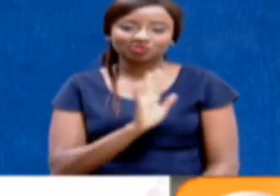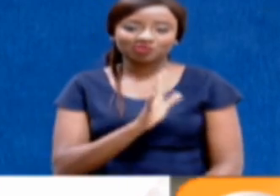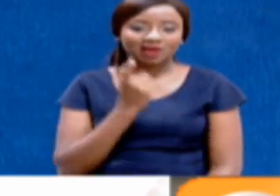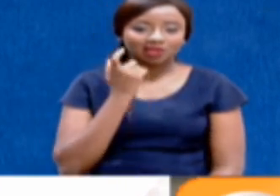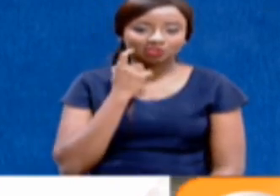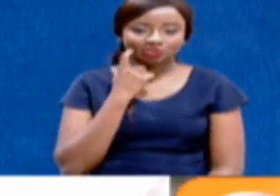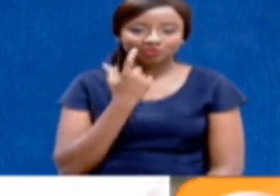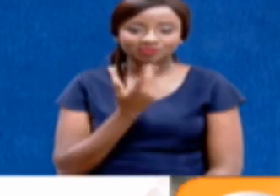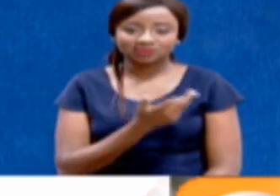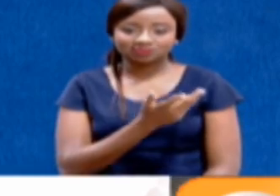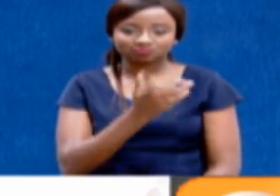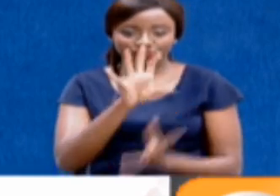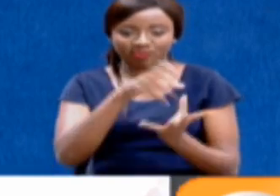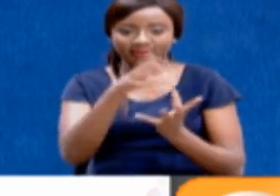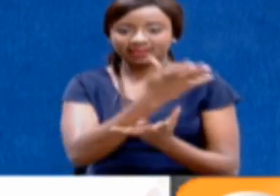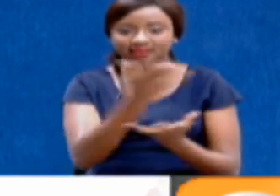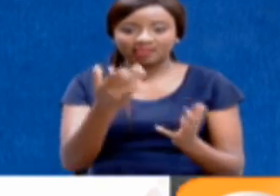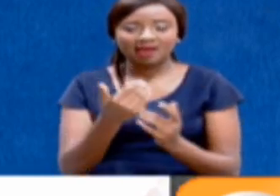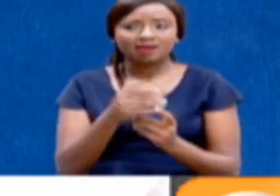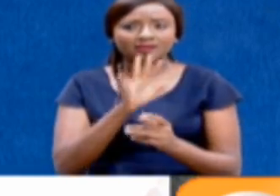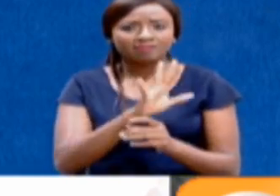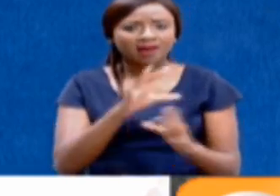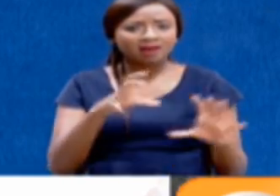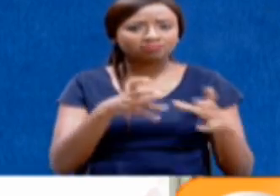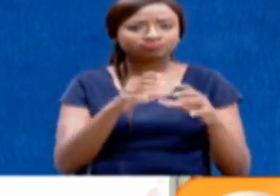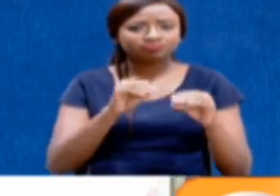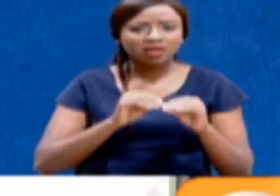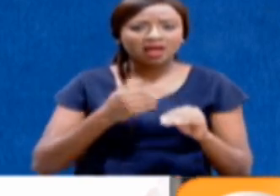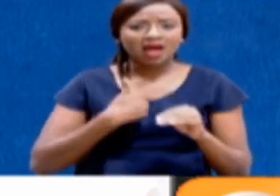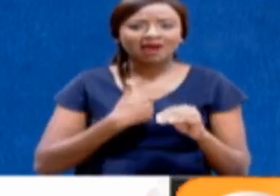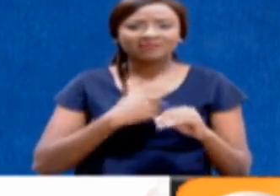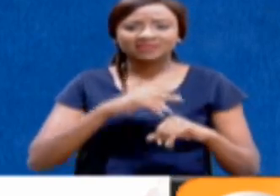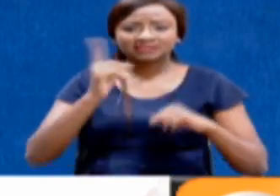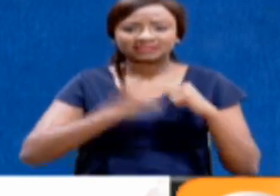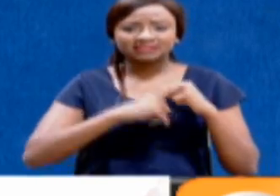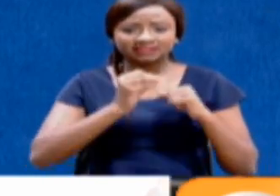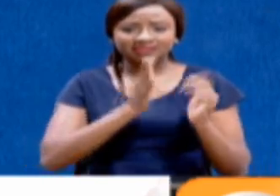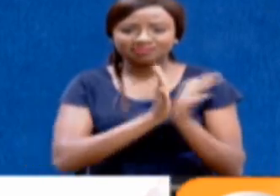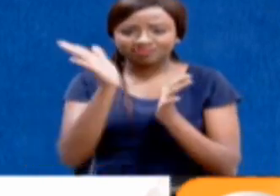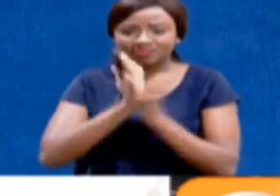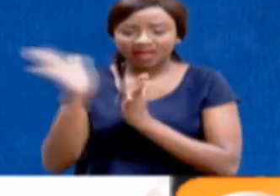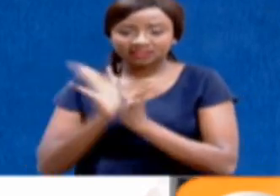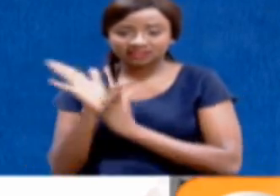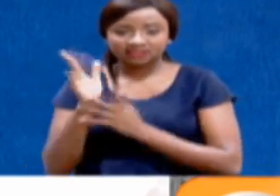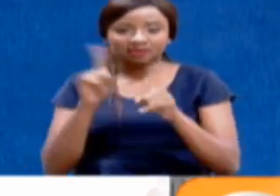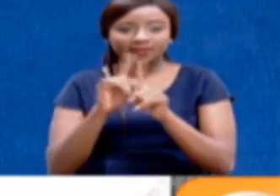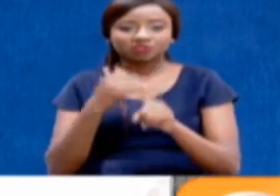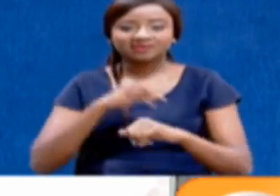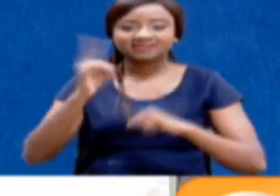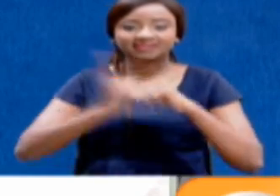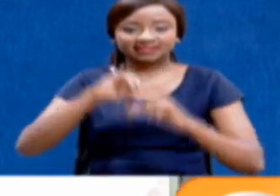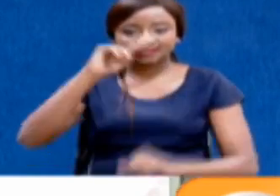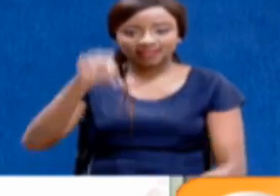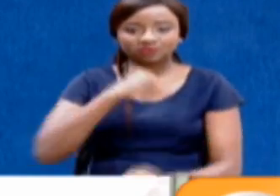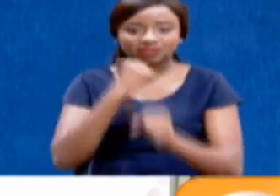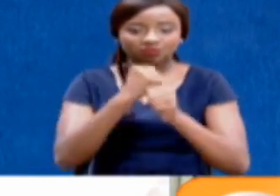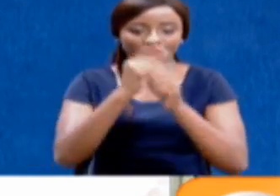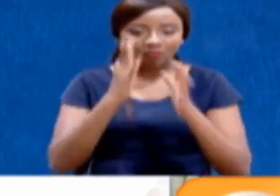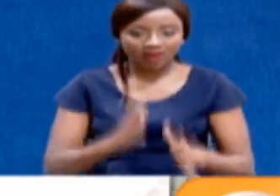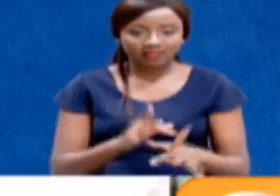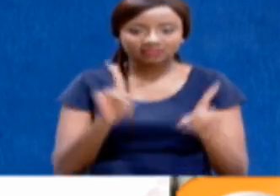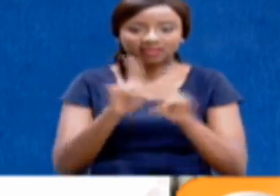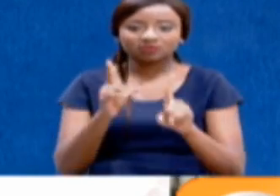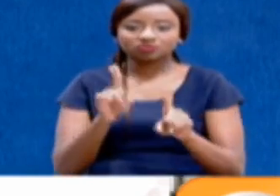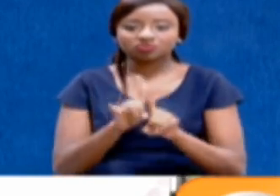themselves. With over 60 branches, the family-owned supermarket chain has an estimated 6,000 workers and nearly